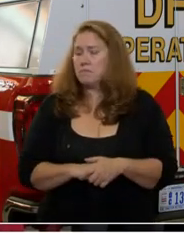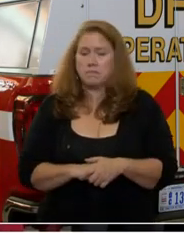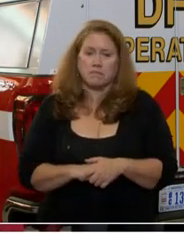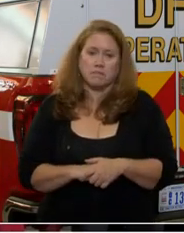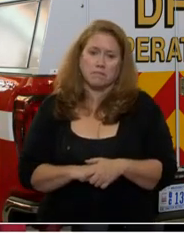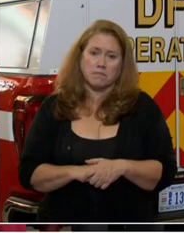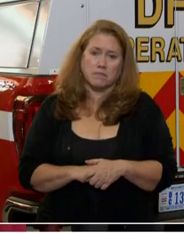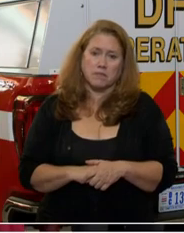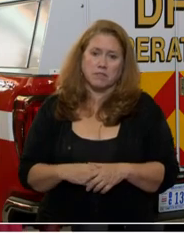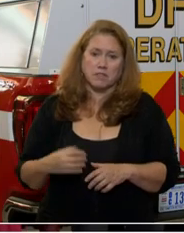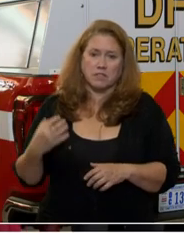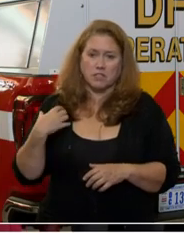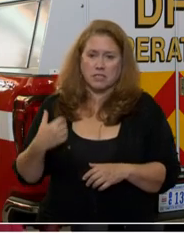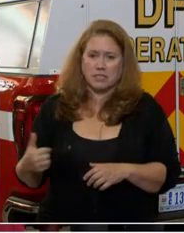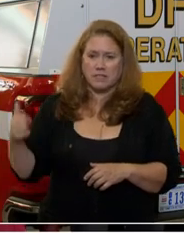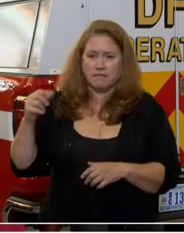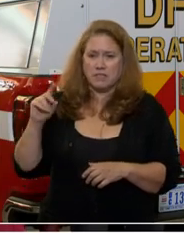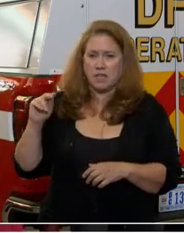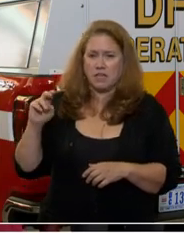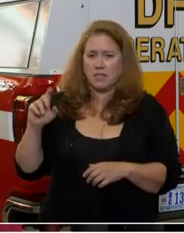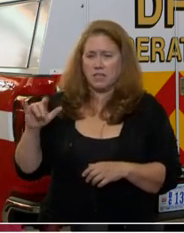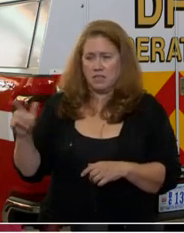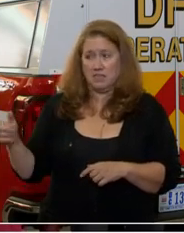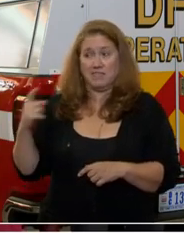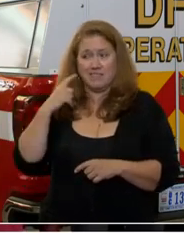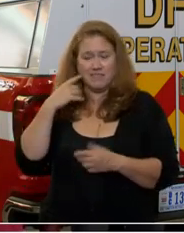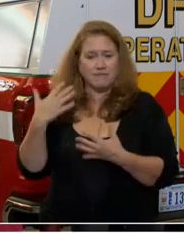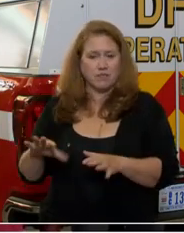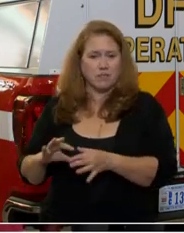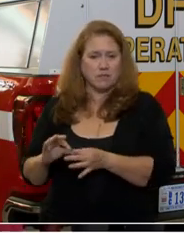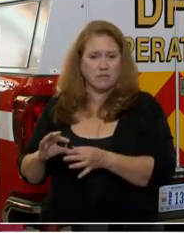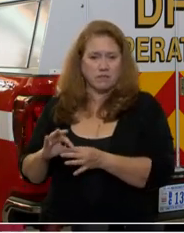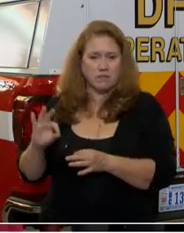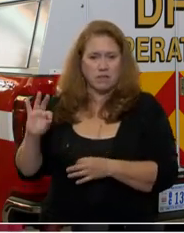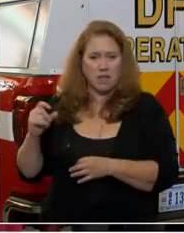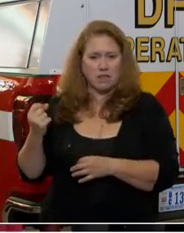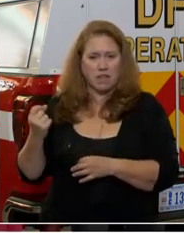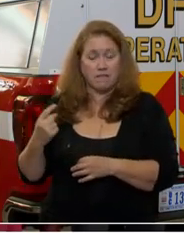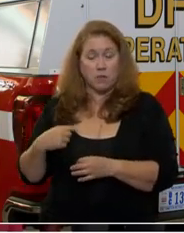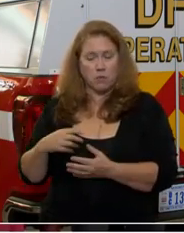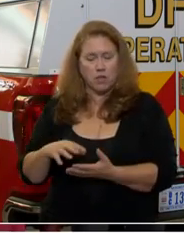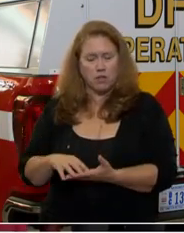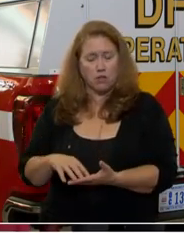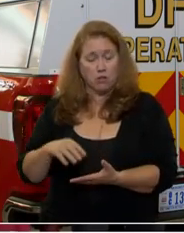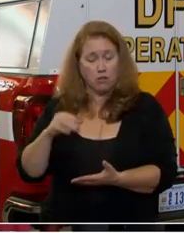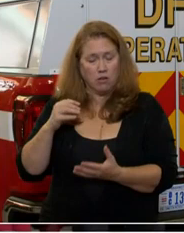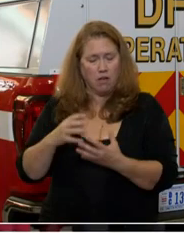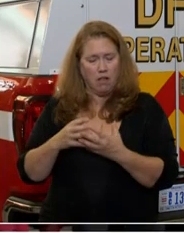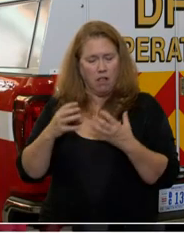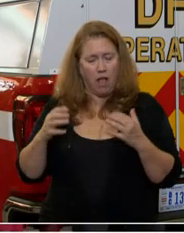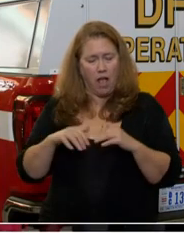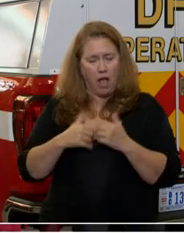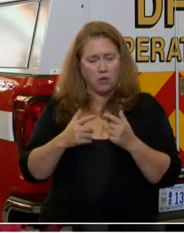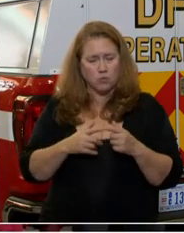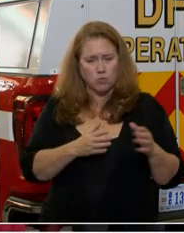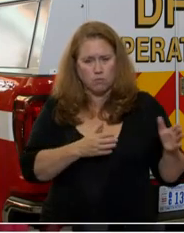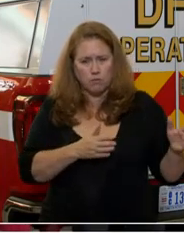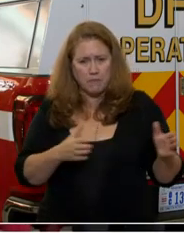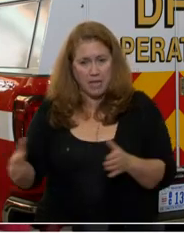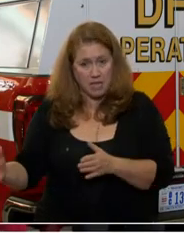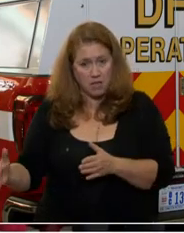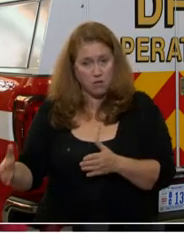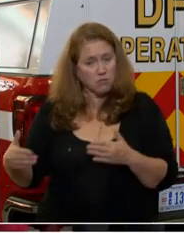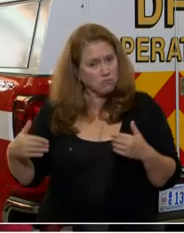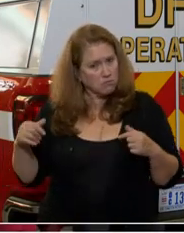was presumptive illness and cancer. So I want to thank all of you for your support for recently expanding our presumptive disability